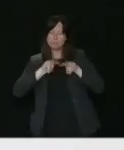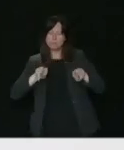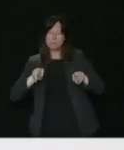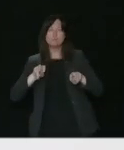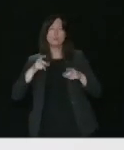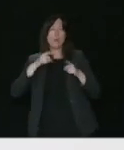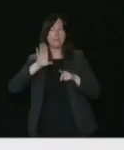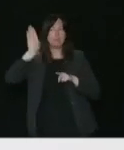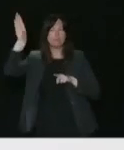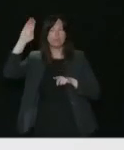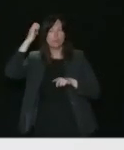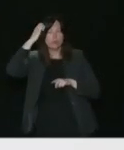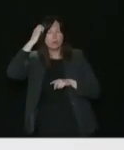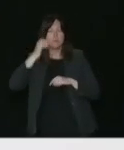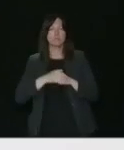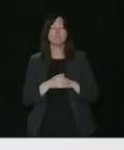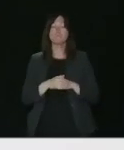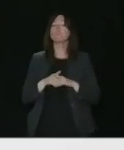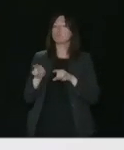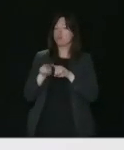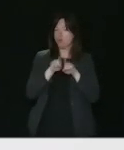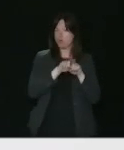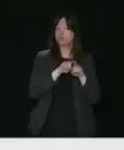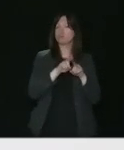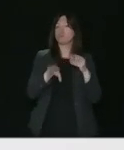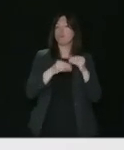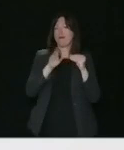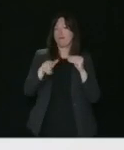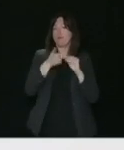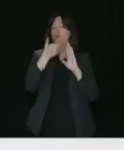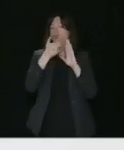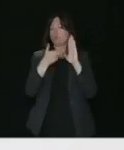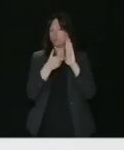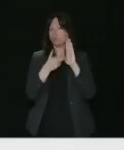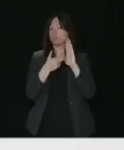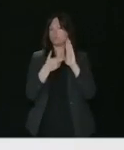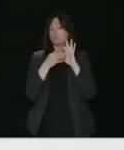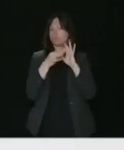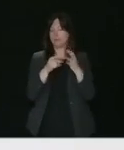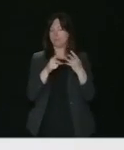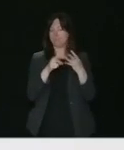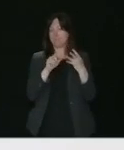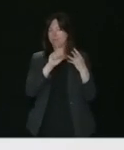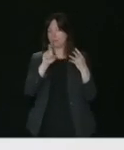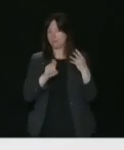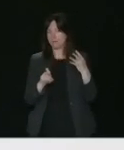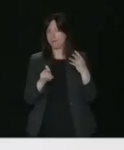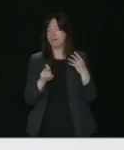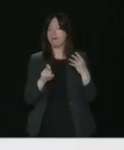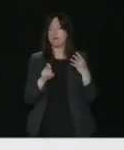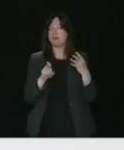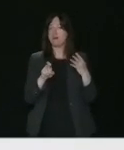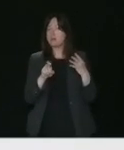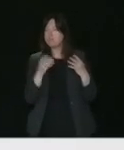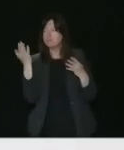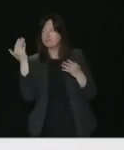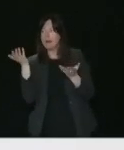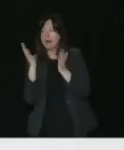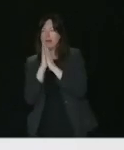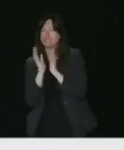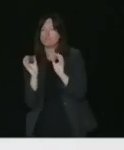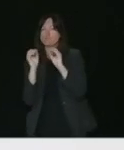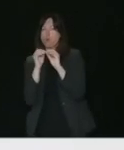Europe. They've also put additional terms and conditions to AstraZeneca in terms of requesting additional